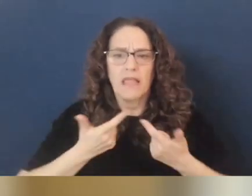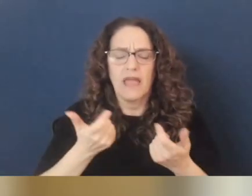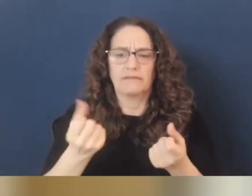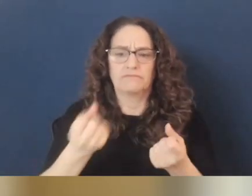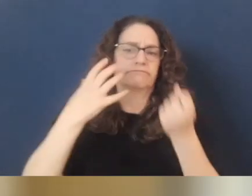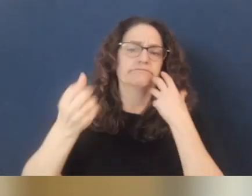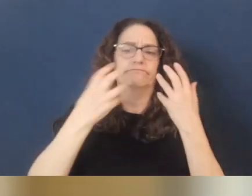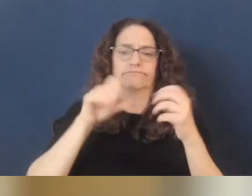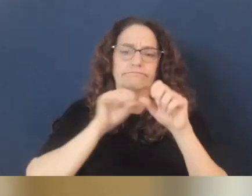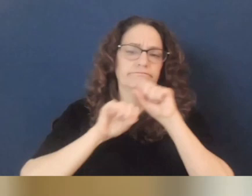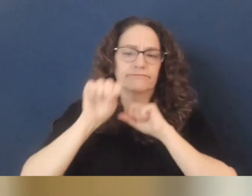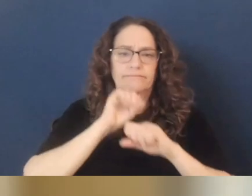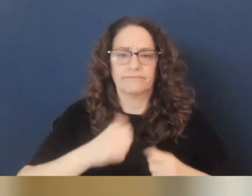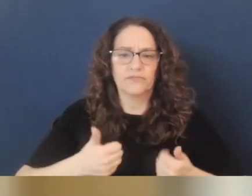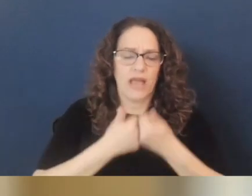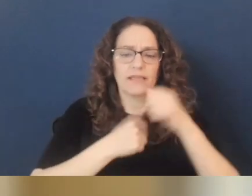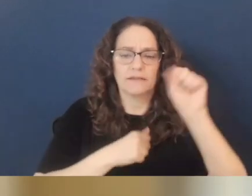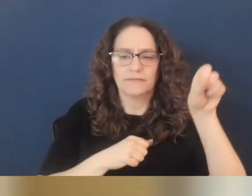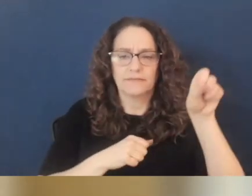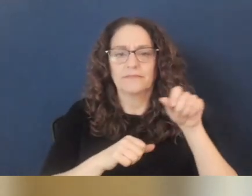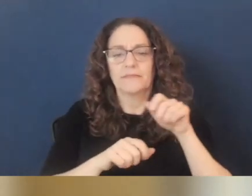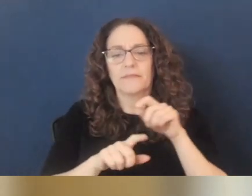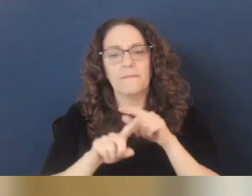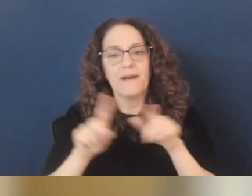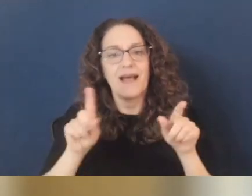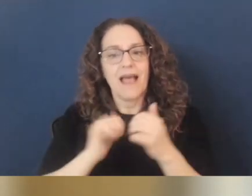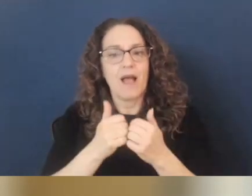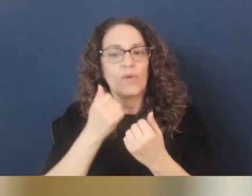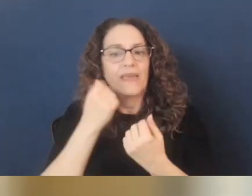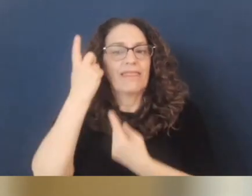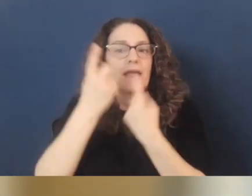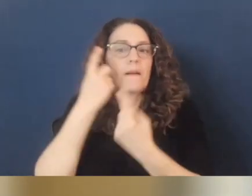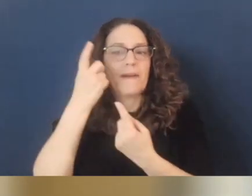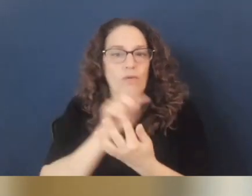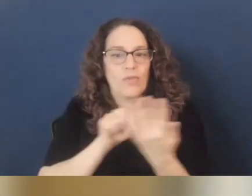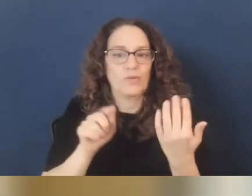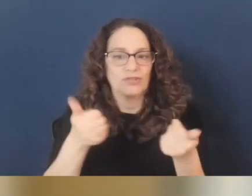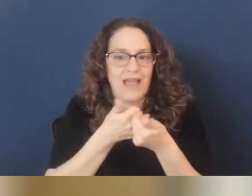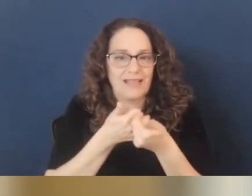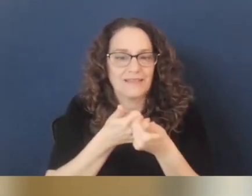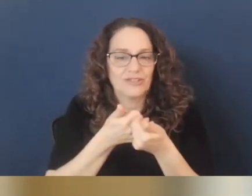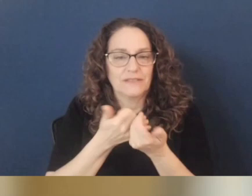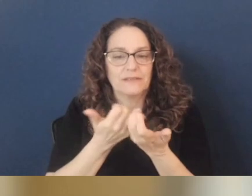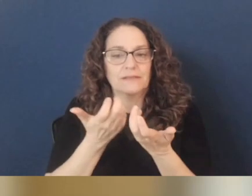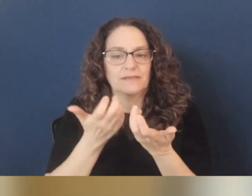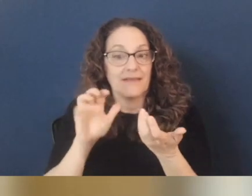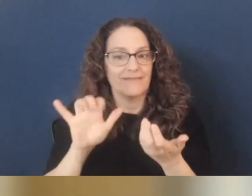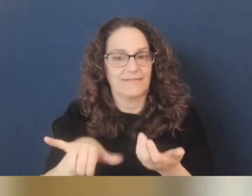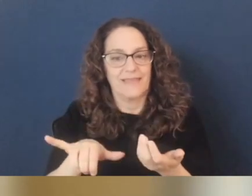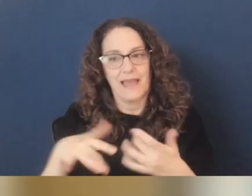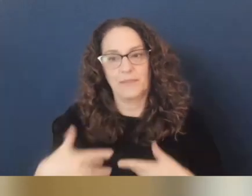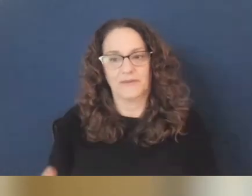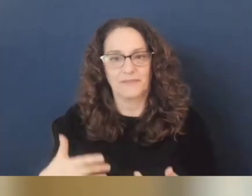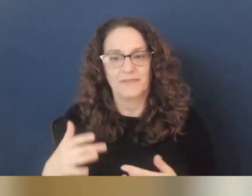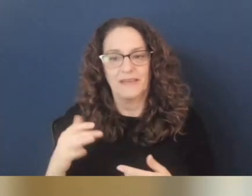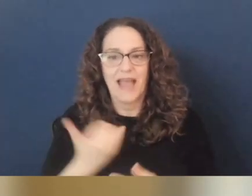more external to us, but how we think about them, how we work with them, what happens when we sit down with our eyes closed in our own